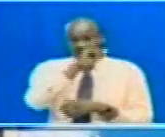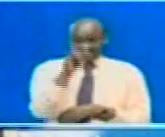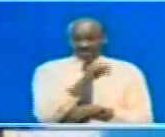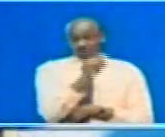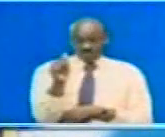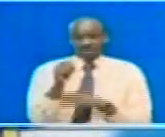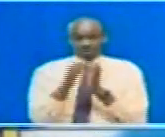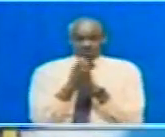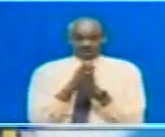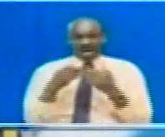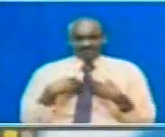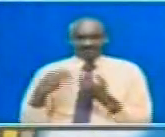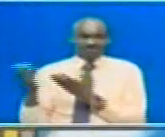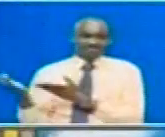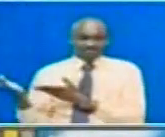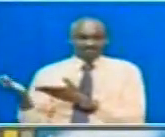reports.